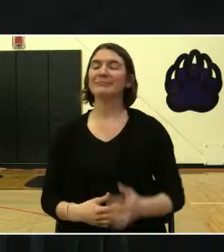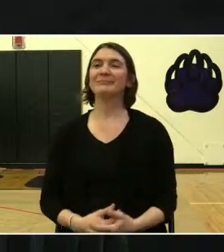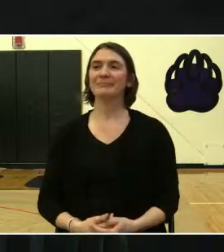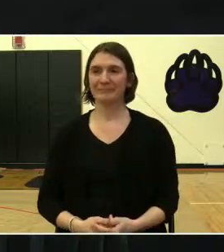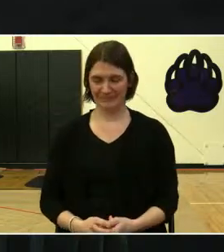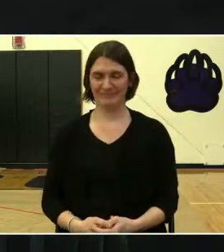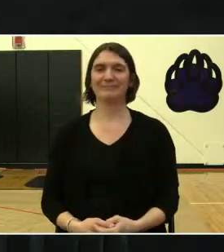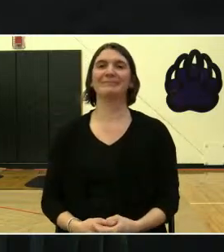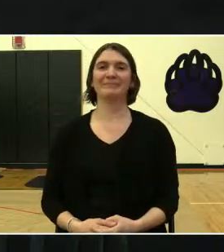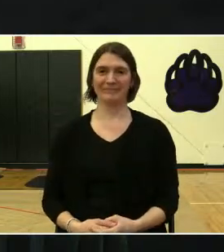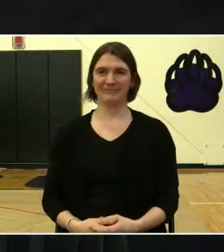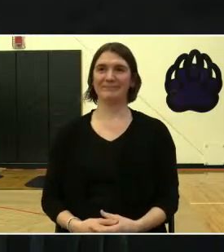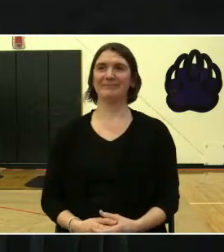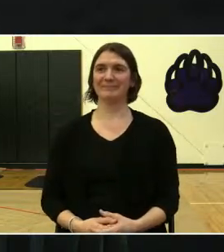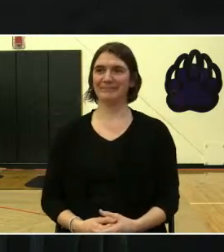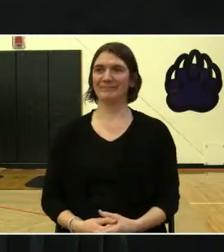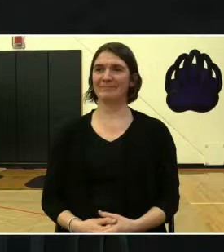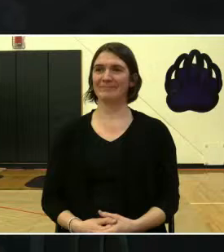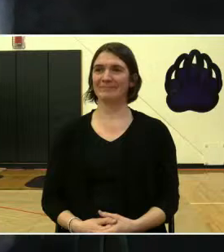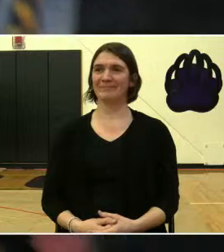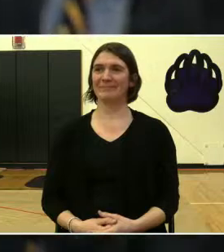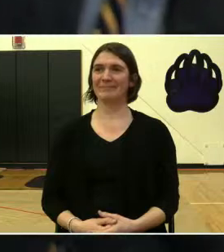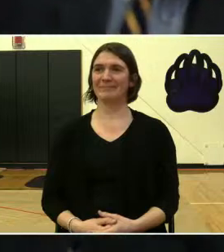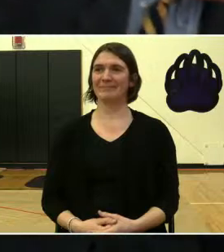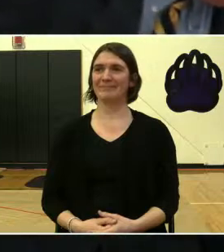second I think you should